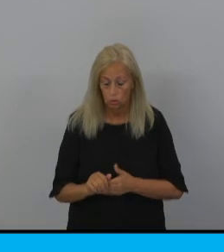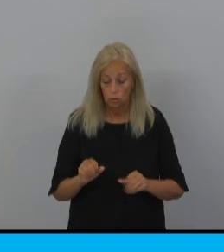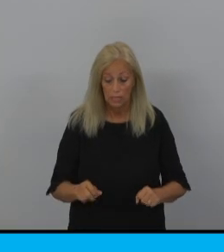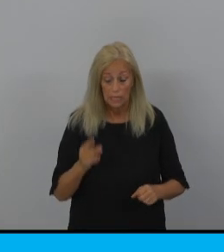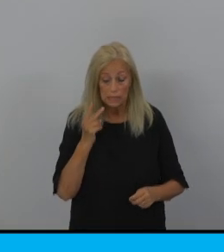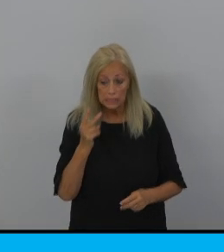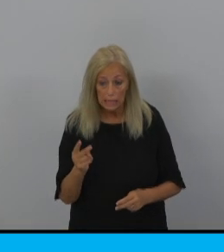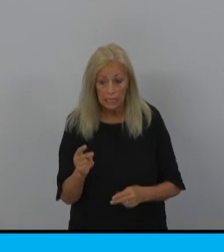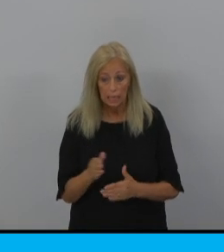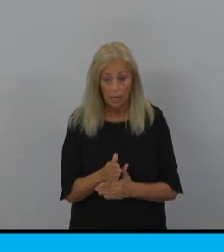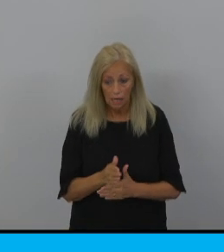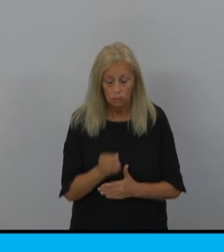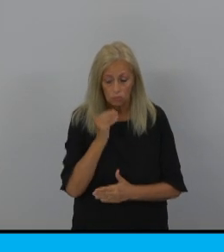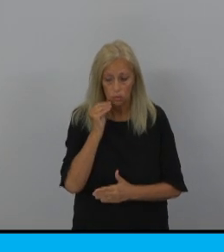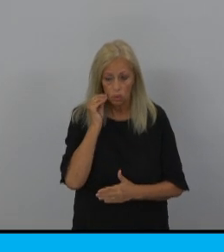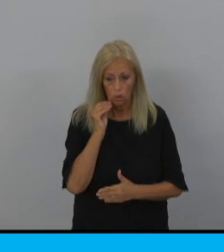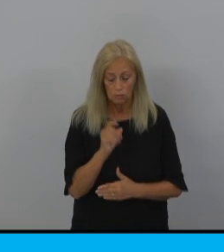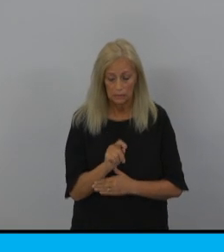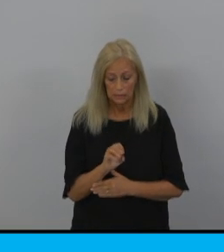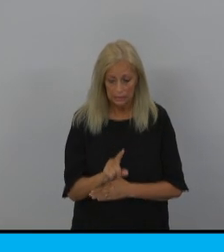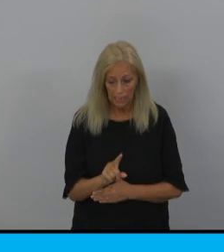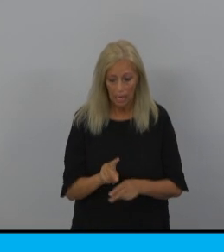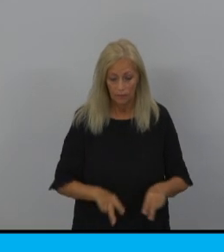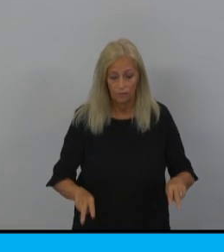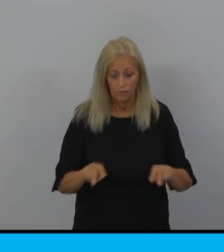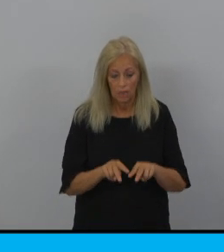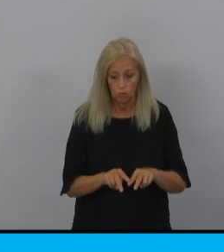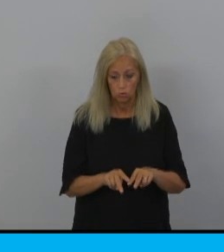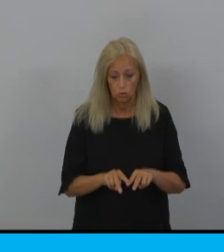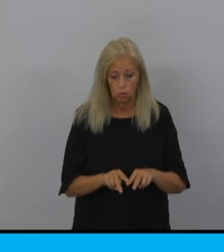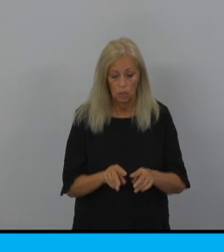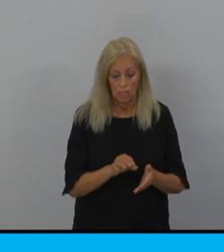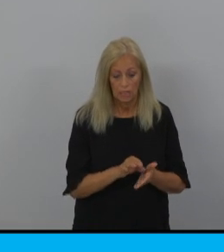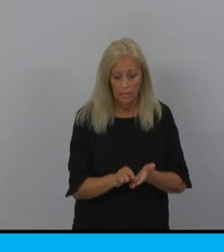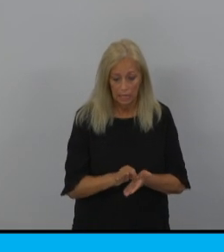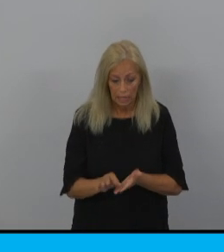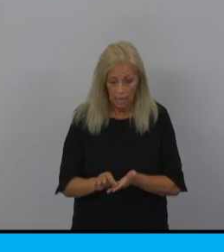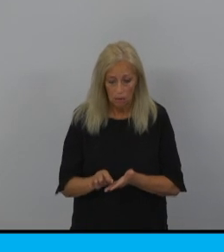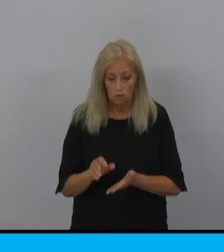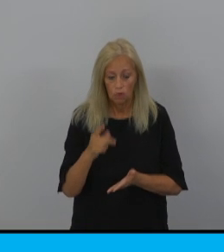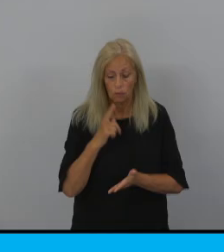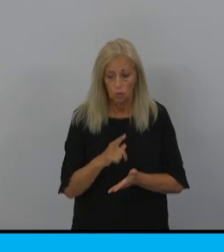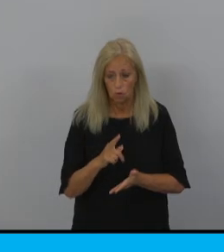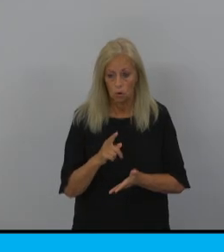our average homestead value. We had the count of the residences. There was